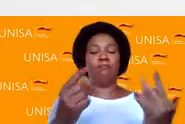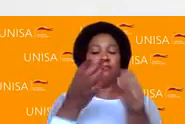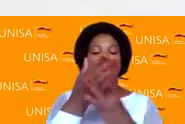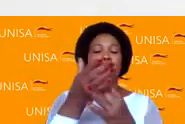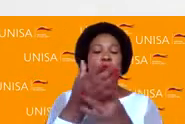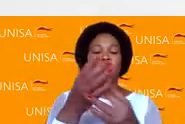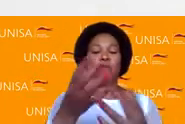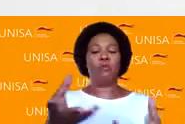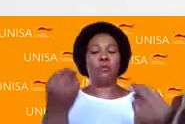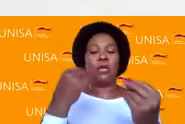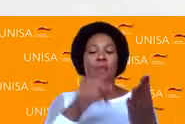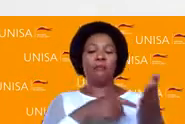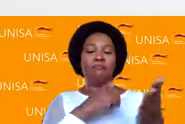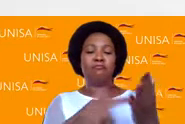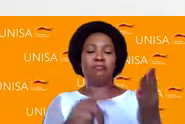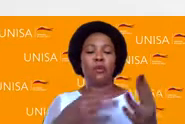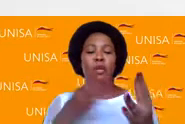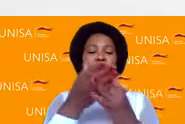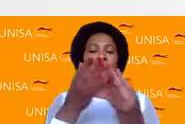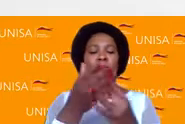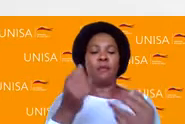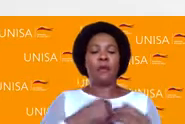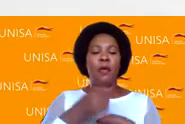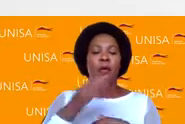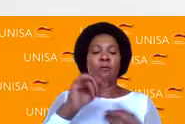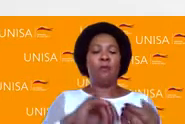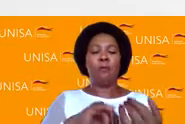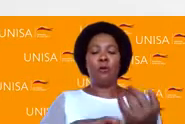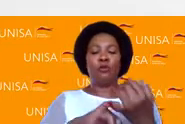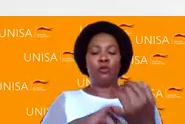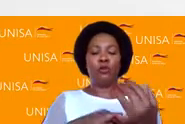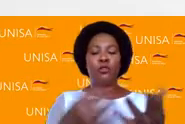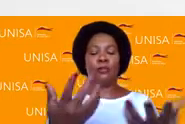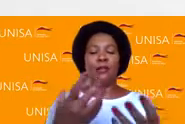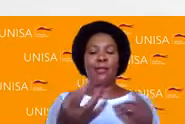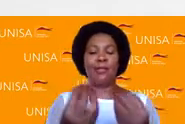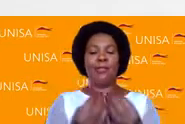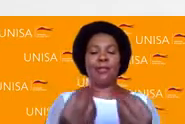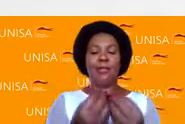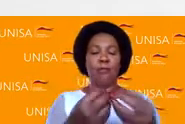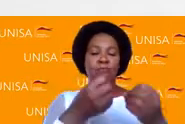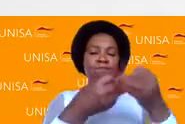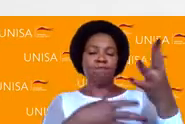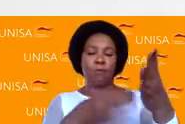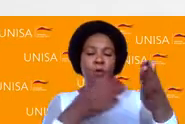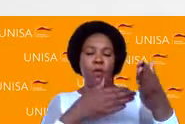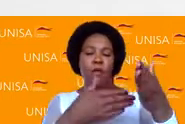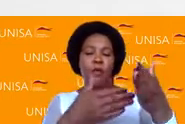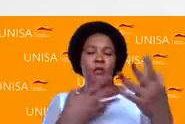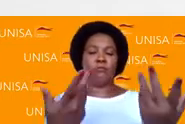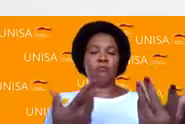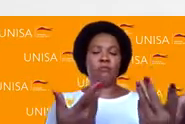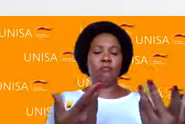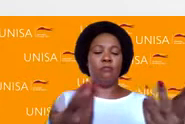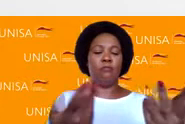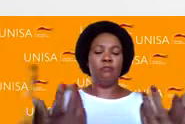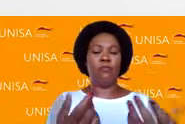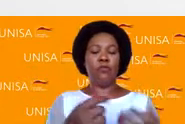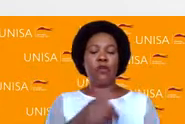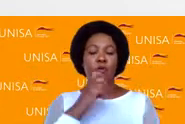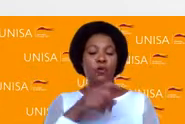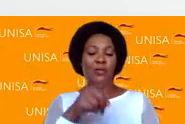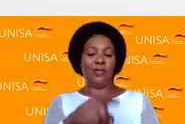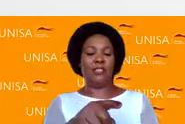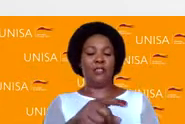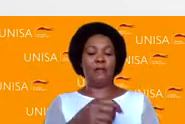errors when you want to access myModules. The things aren't listed, the modules aren't listed, then you use this